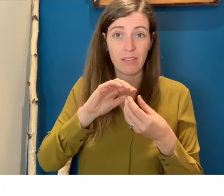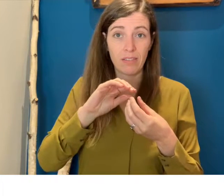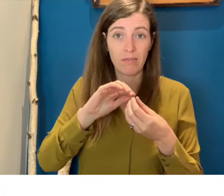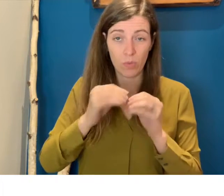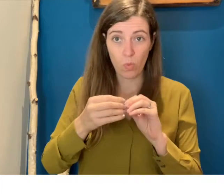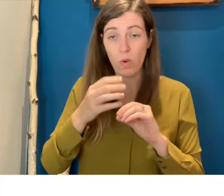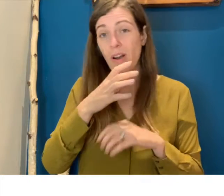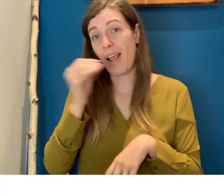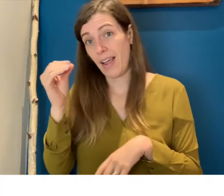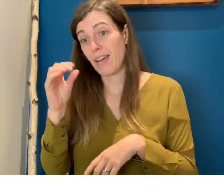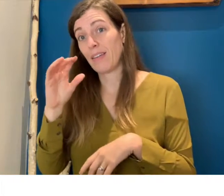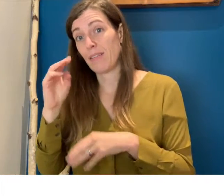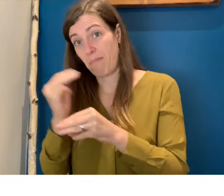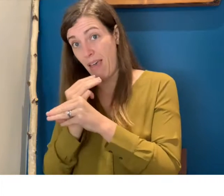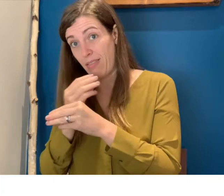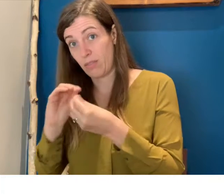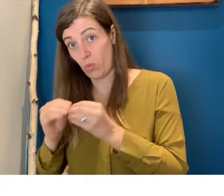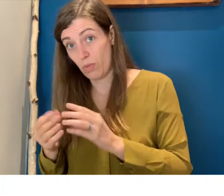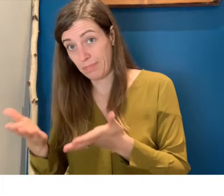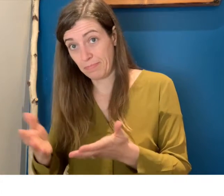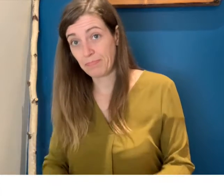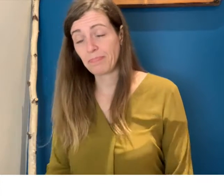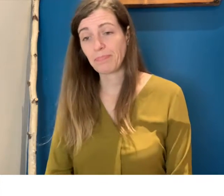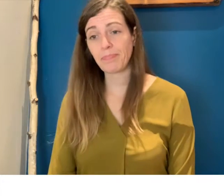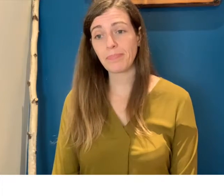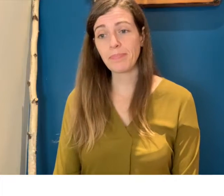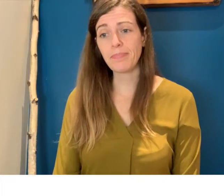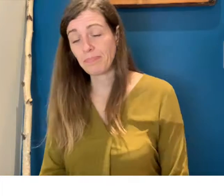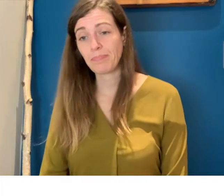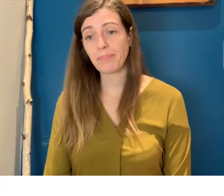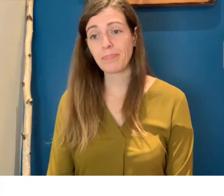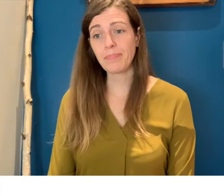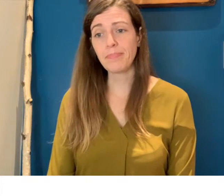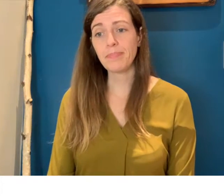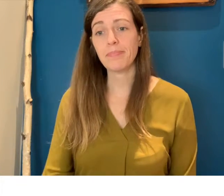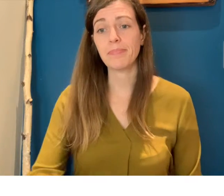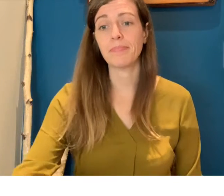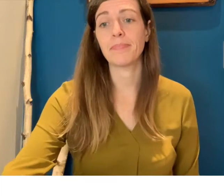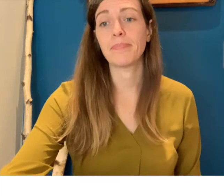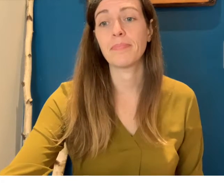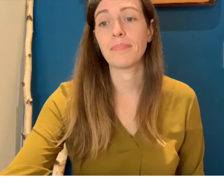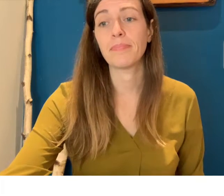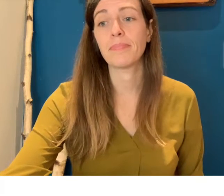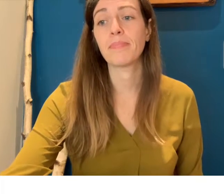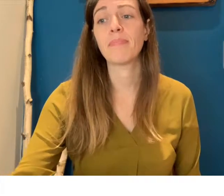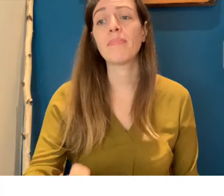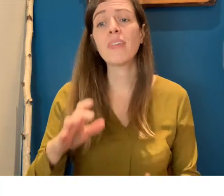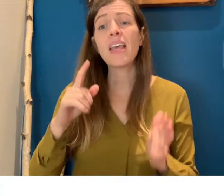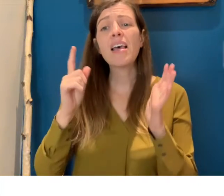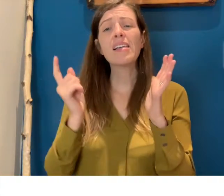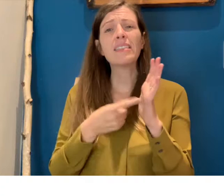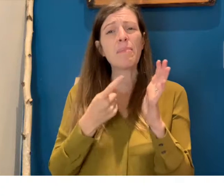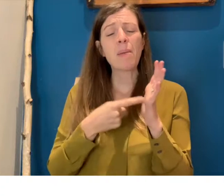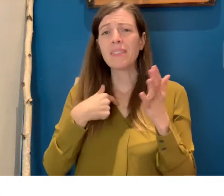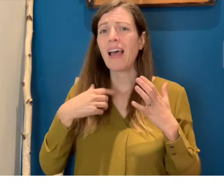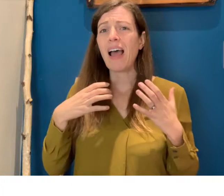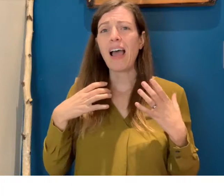see we do have complete averages for both ASL scores and the math scores for both groups.